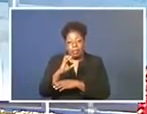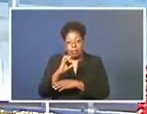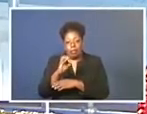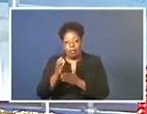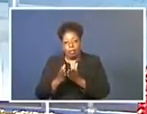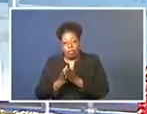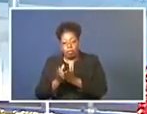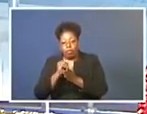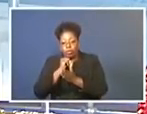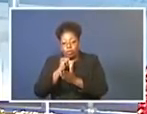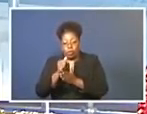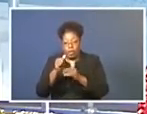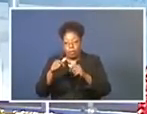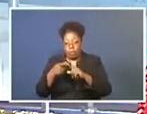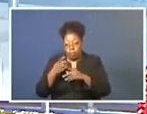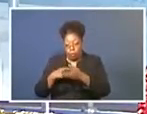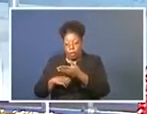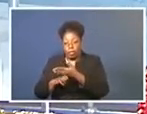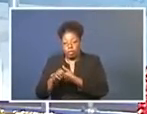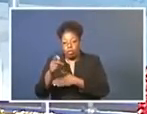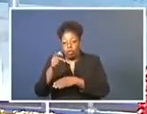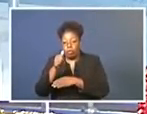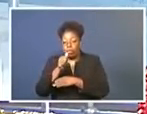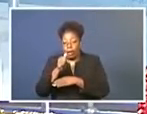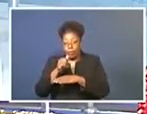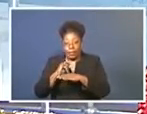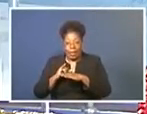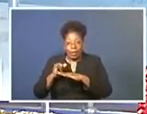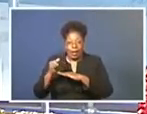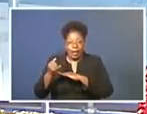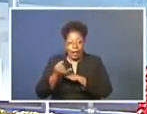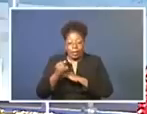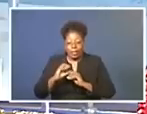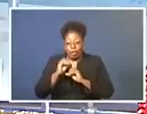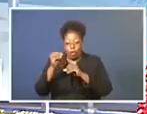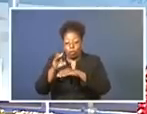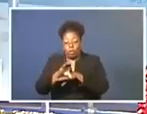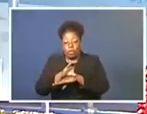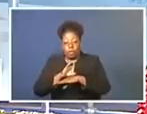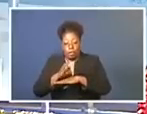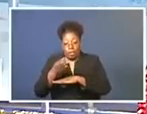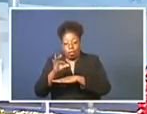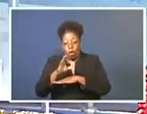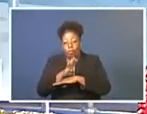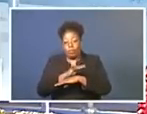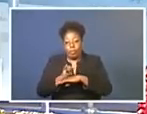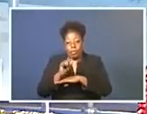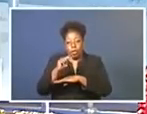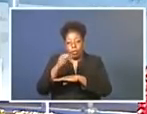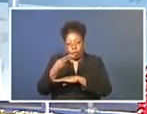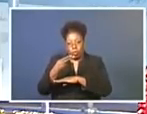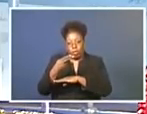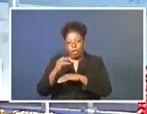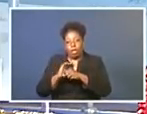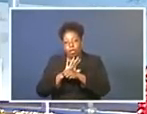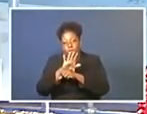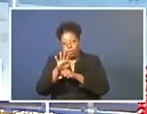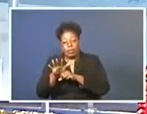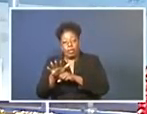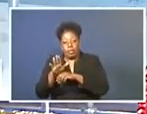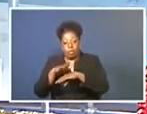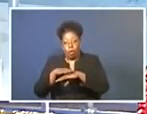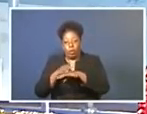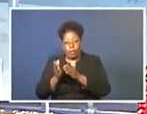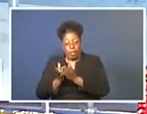was denied access to MSC's private island in the Bahamas at Ocean Key, which is just off Bimini, on Thursday following a COVID-19 outbreak